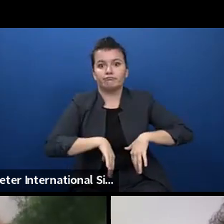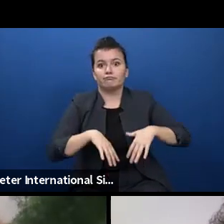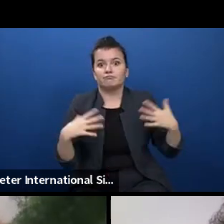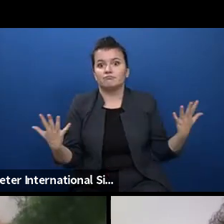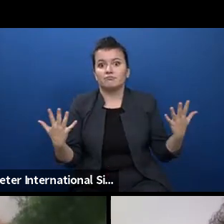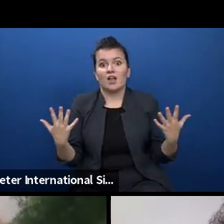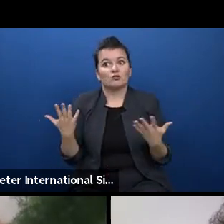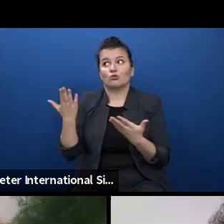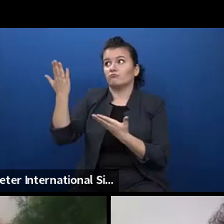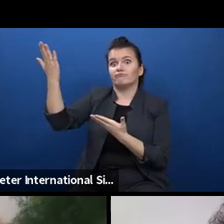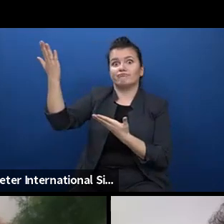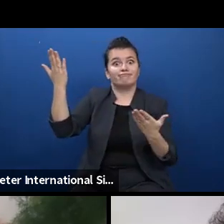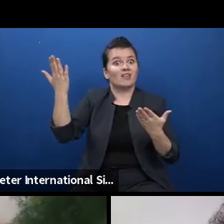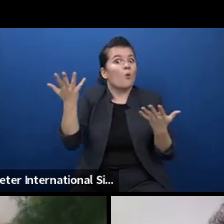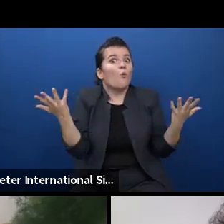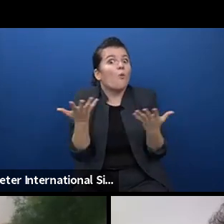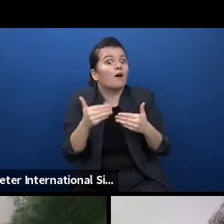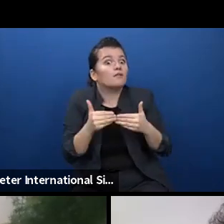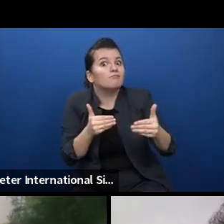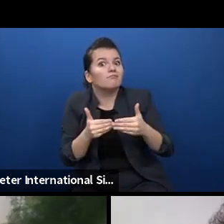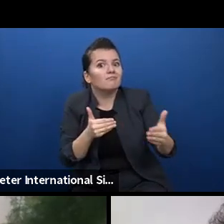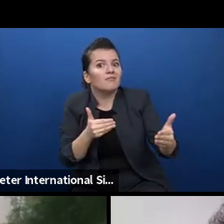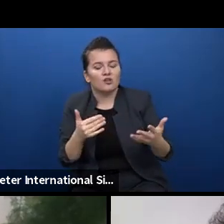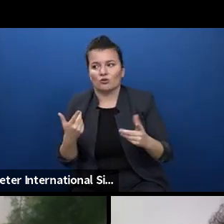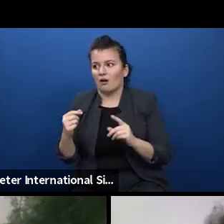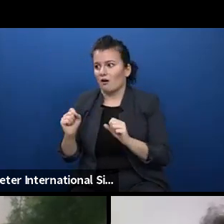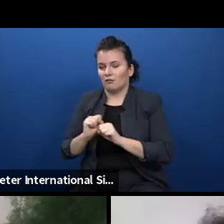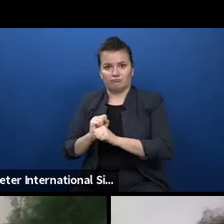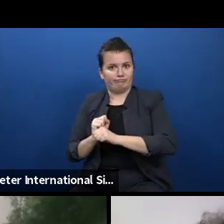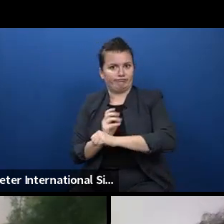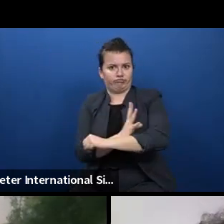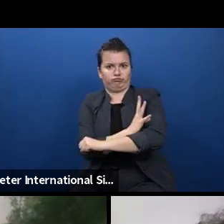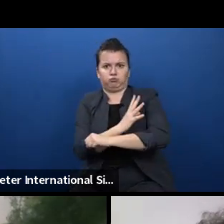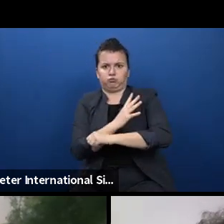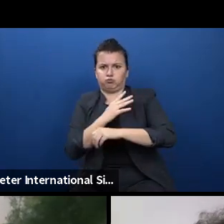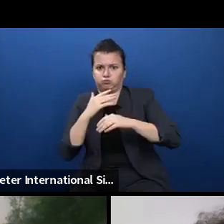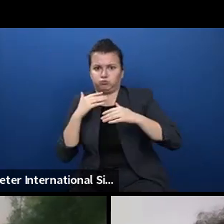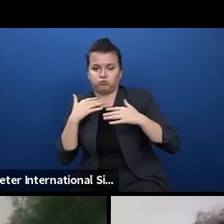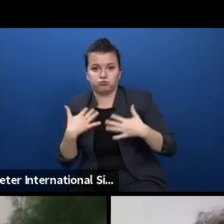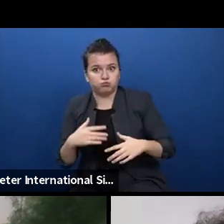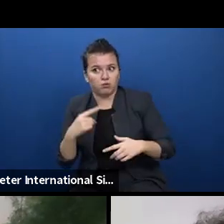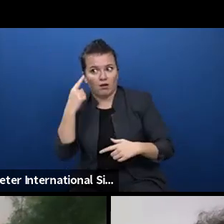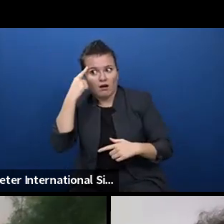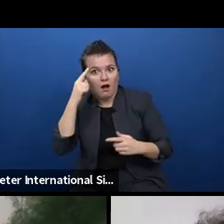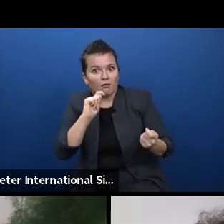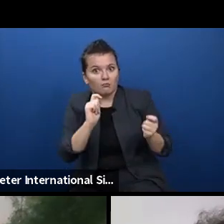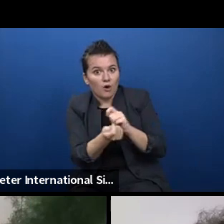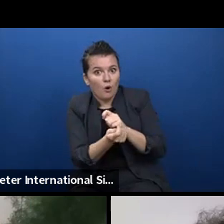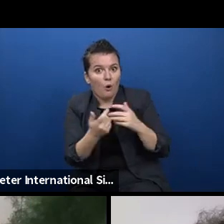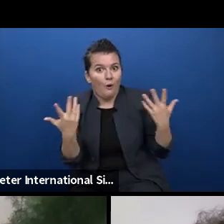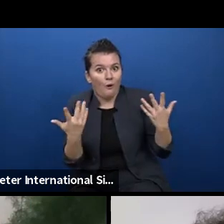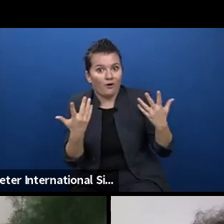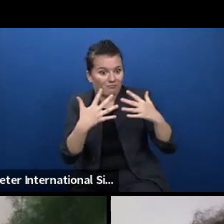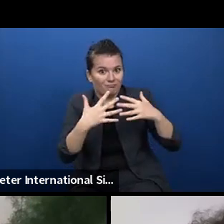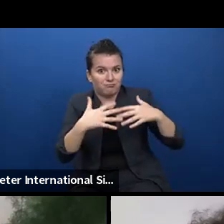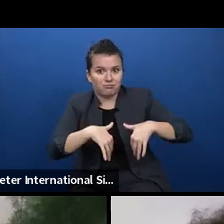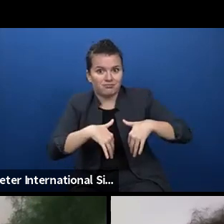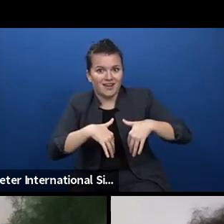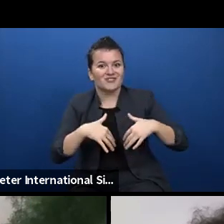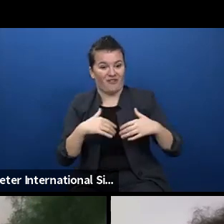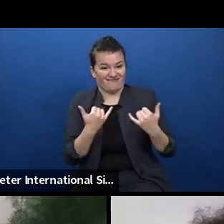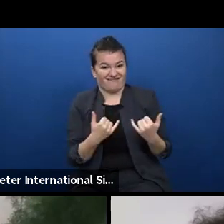question that we are going to face in the next 45 minutes with three